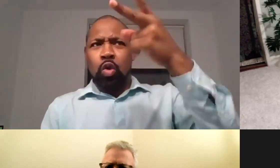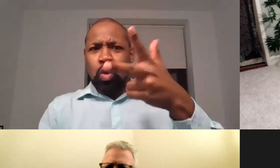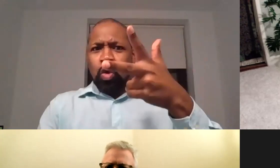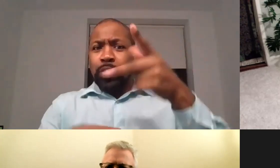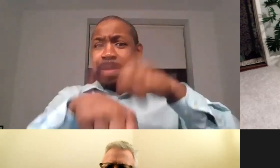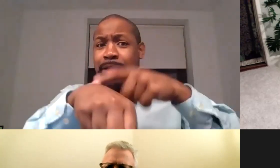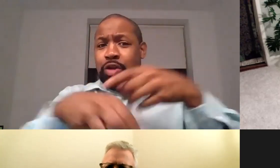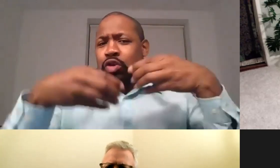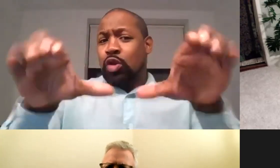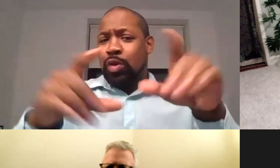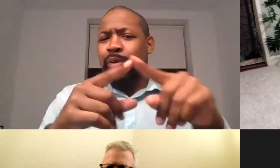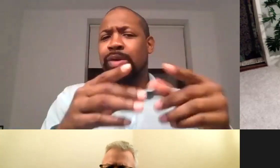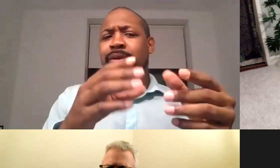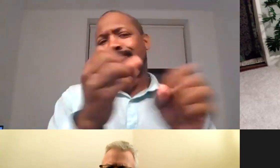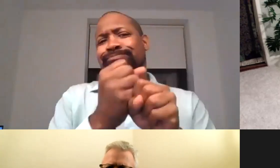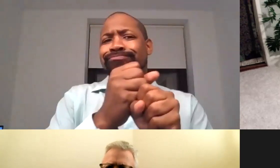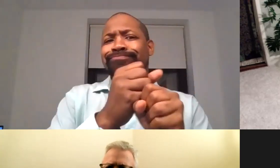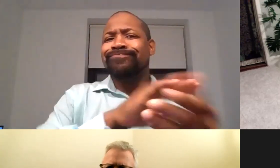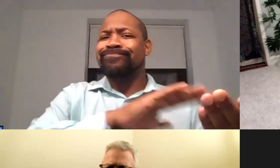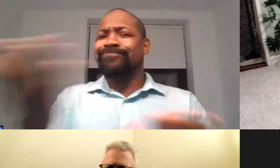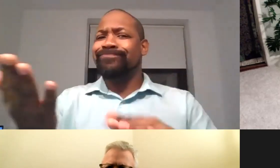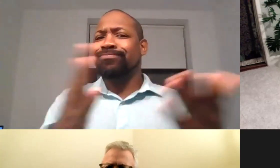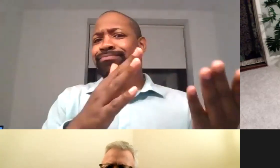they need to hear about